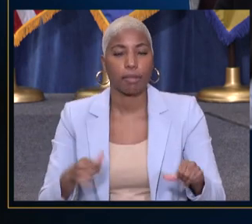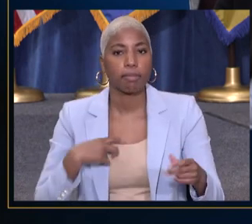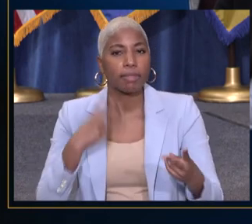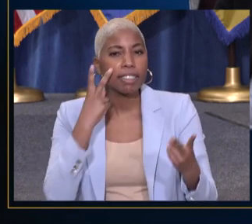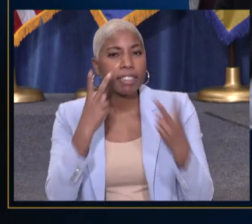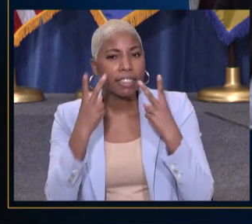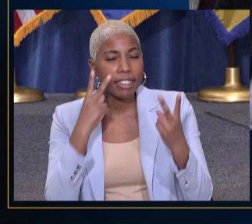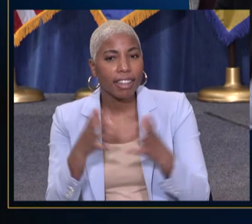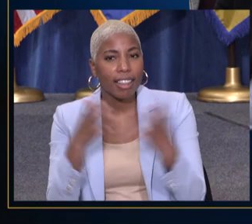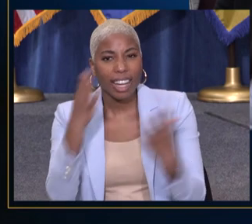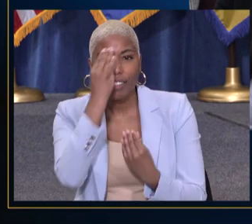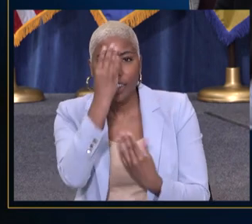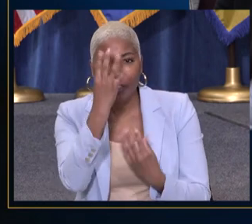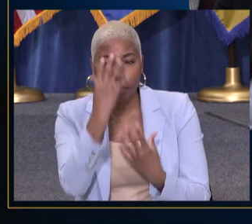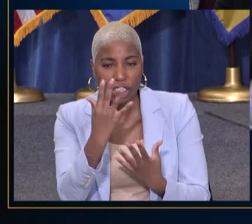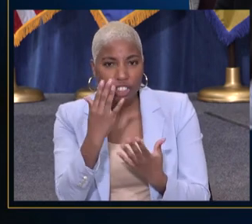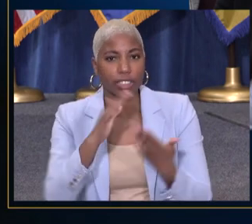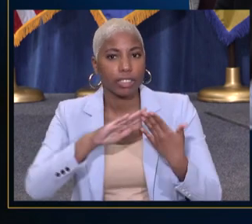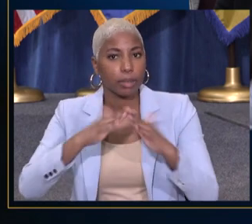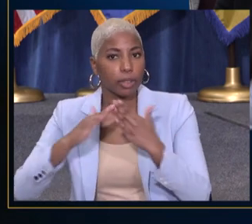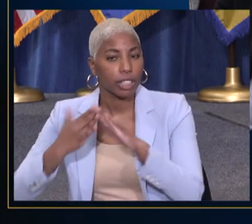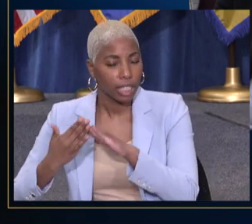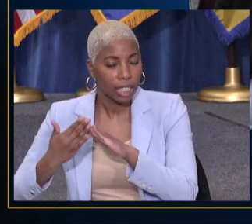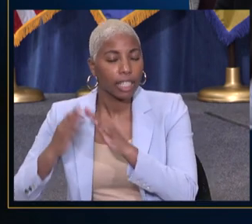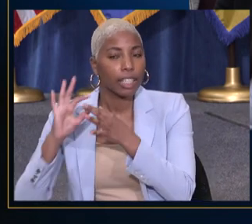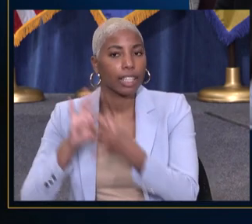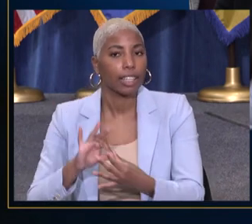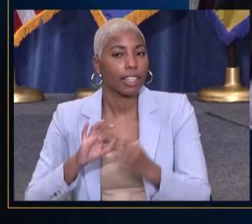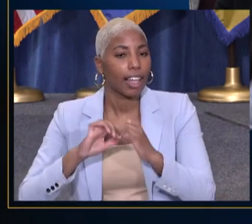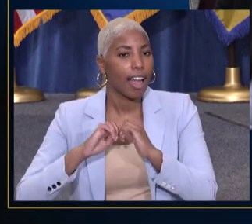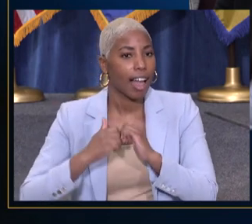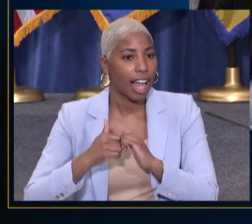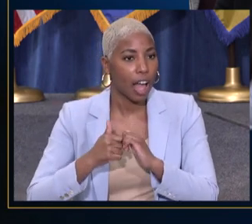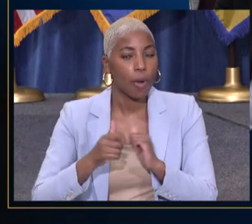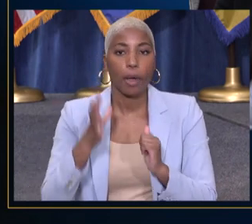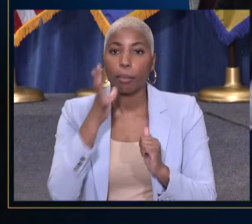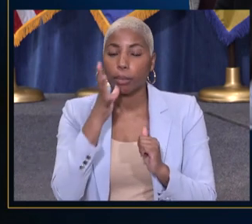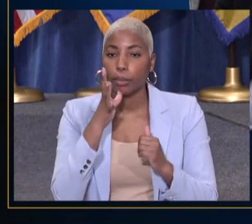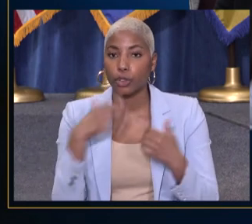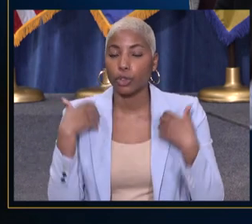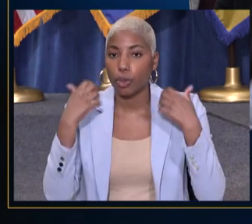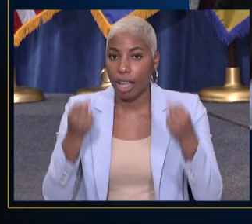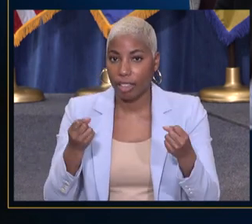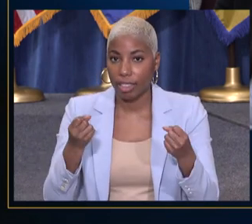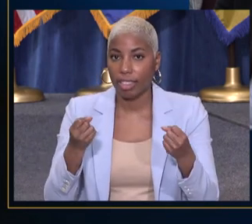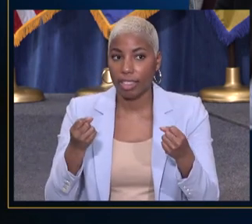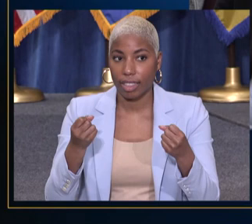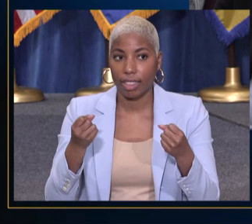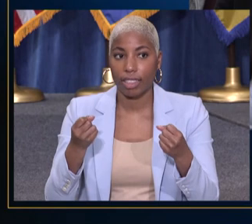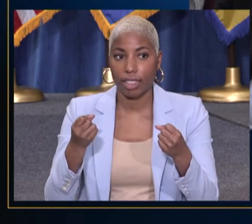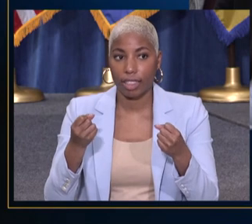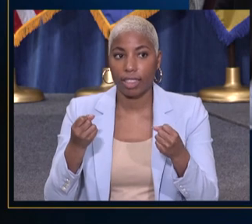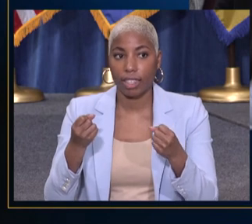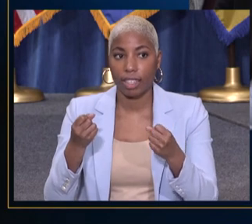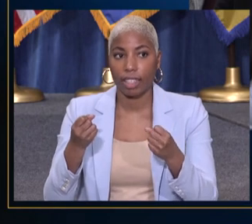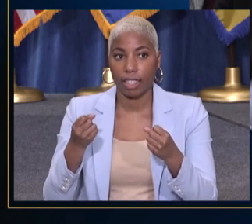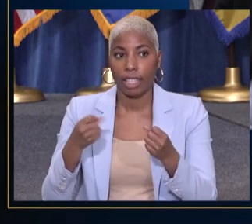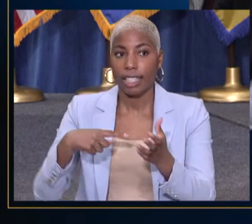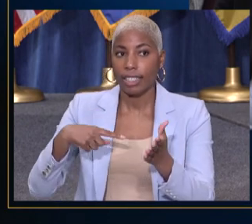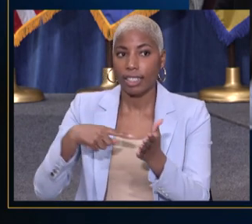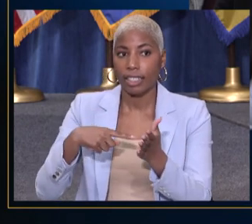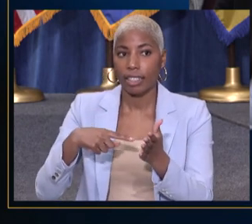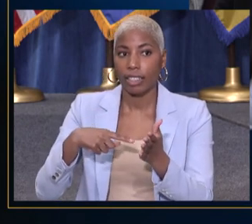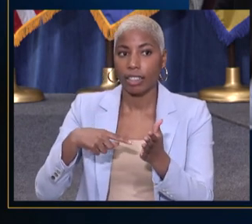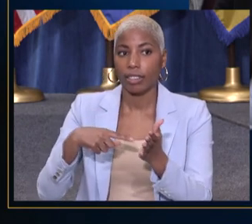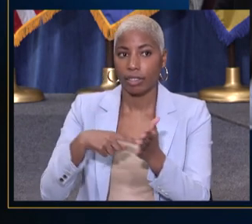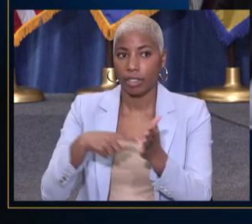people in the community around how the maternal health deserts are increasing in